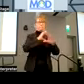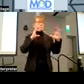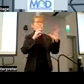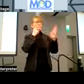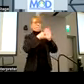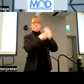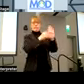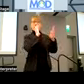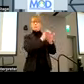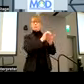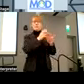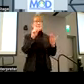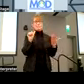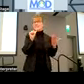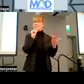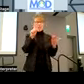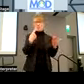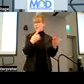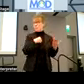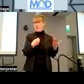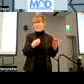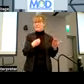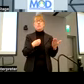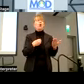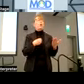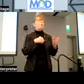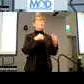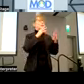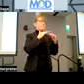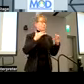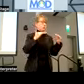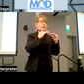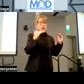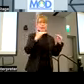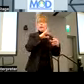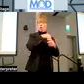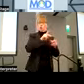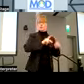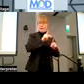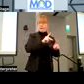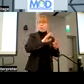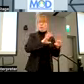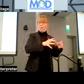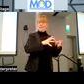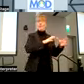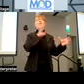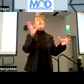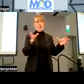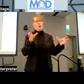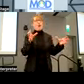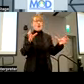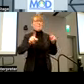disability isn't just a white thing. So at the diversity, equity and inclusion table, there are people with disabilities